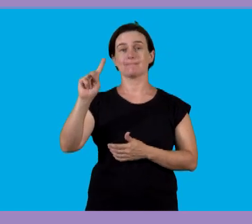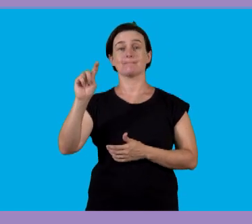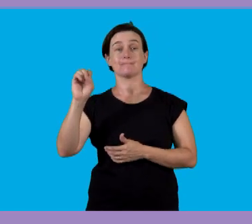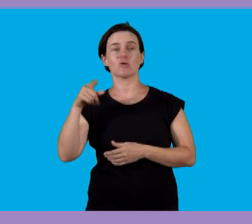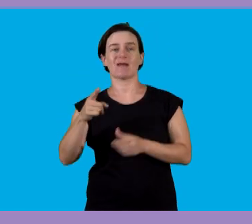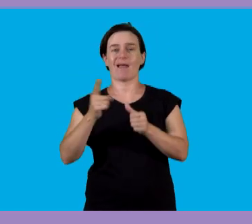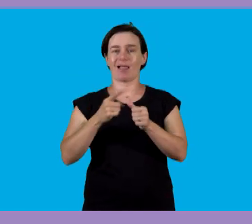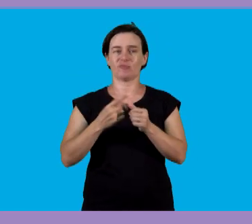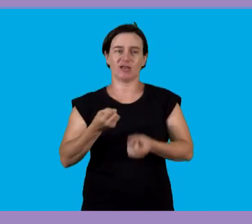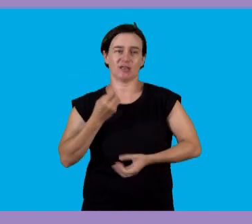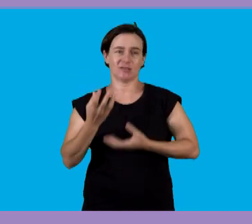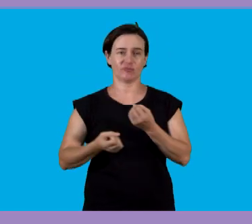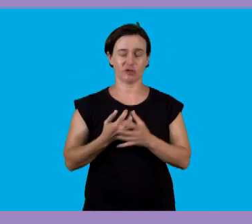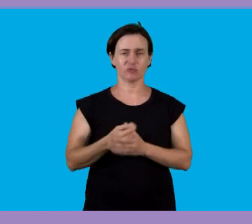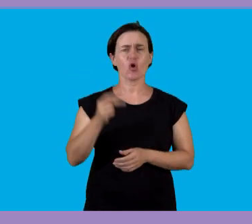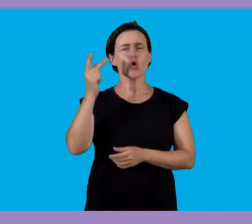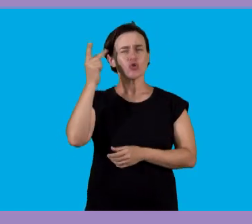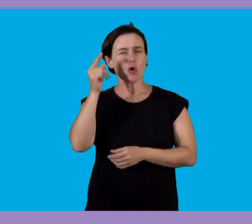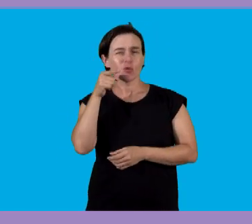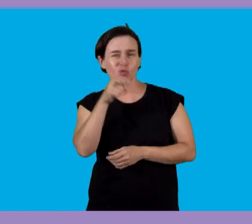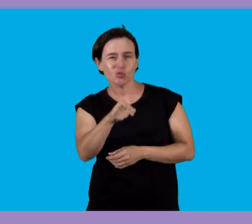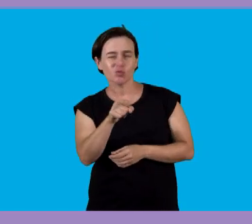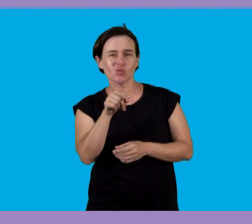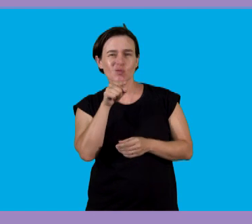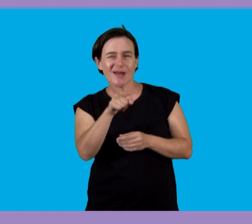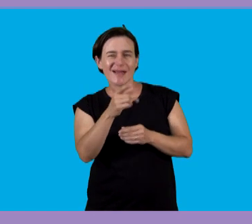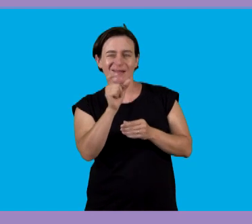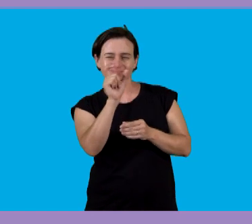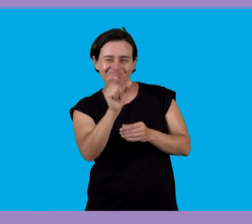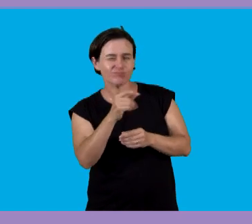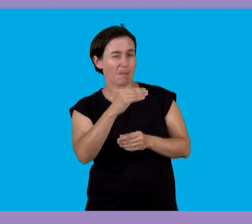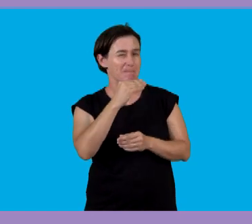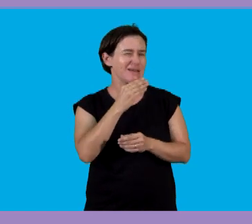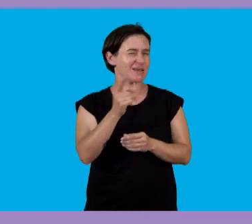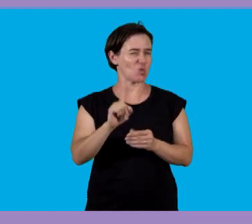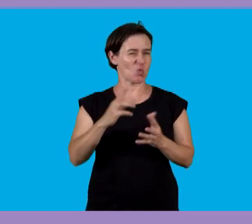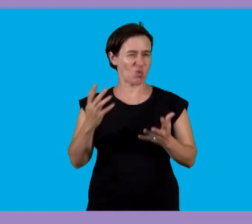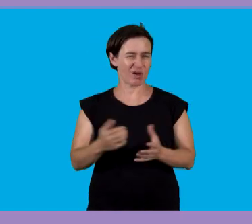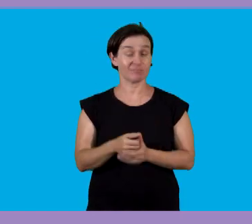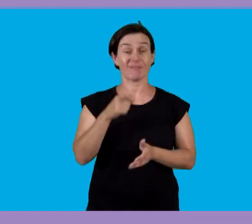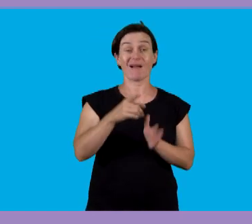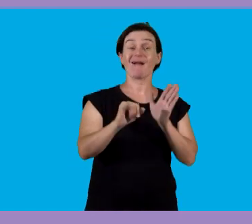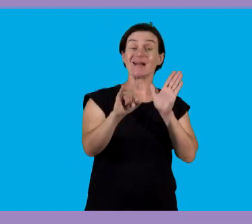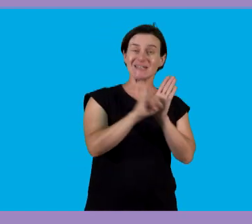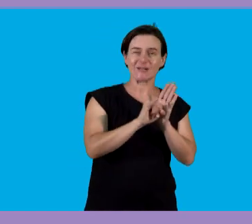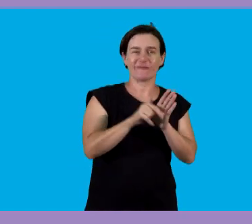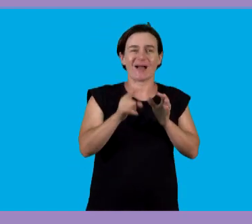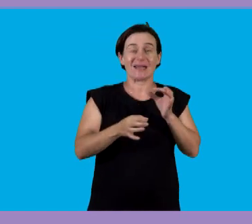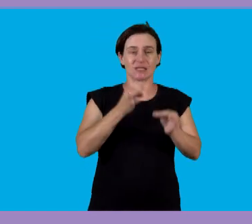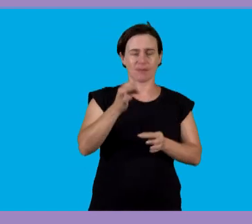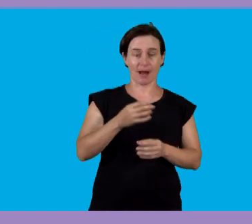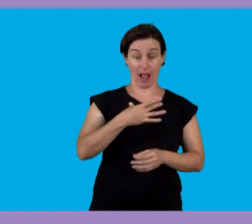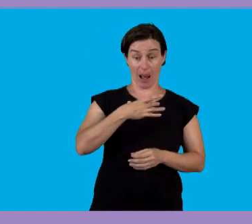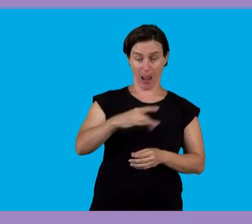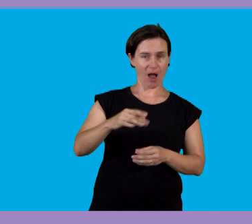the meaning of concepts used in algebra, identify and classify like and